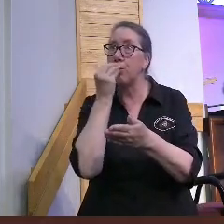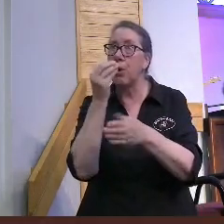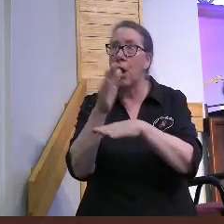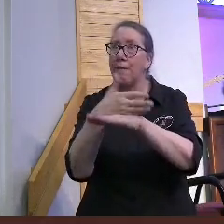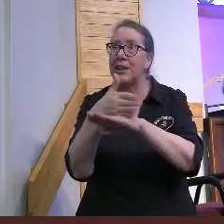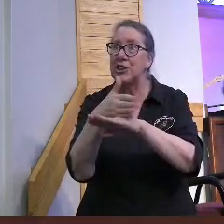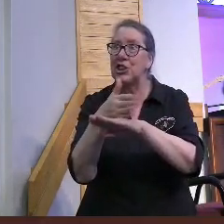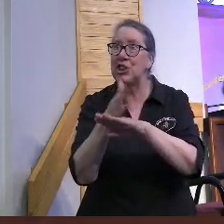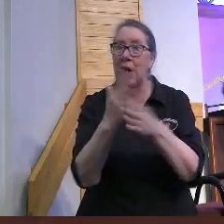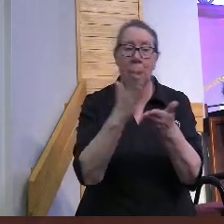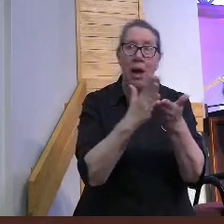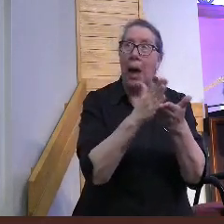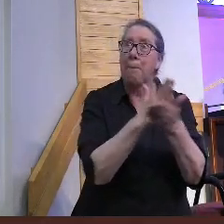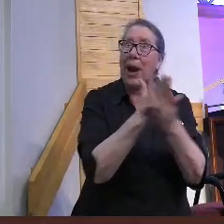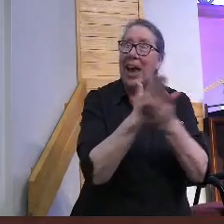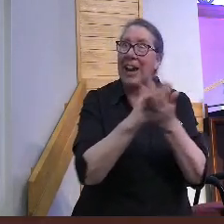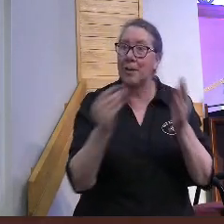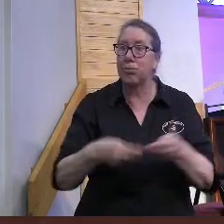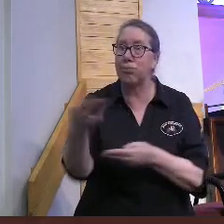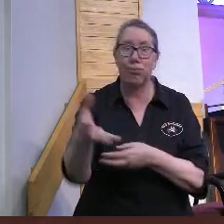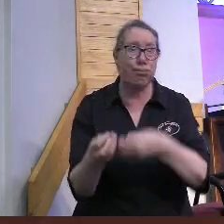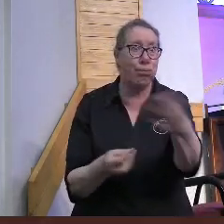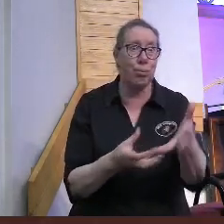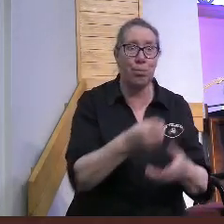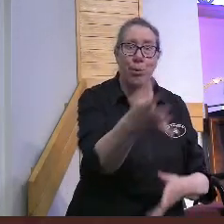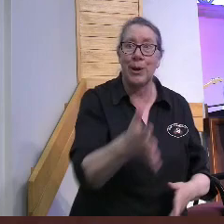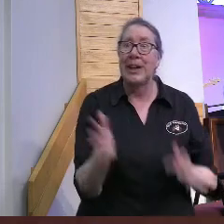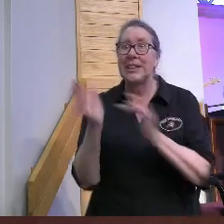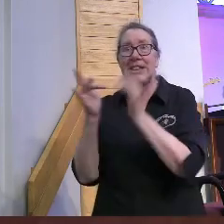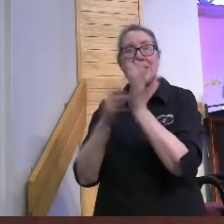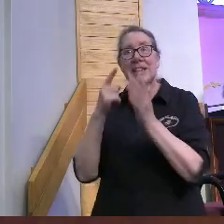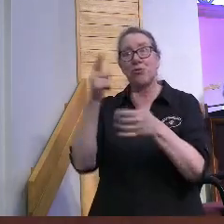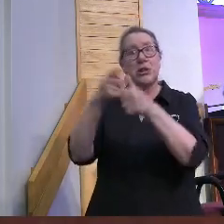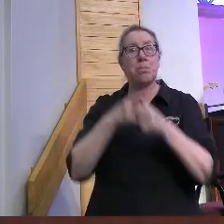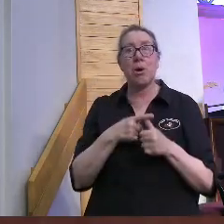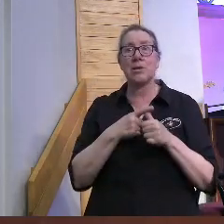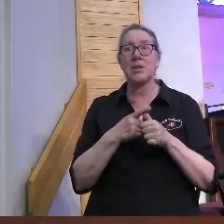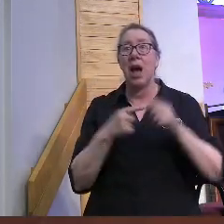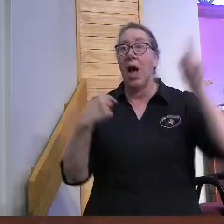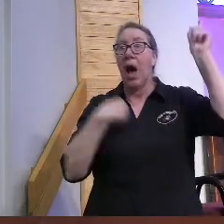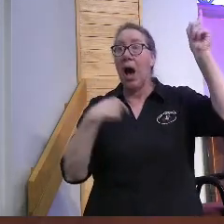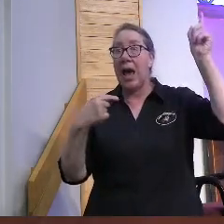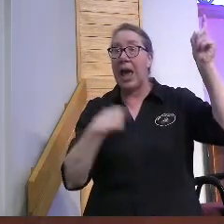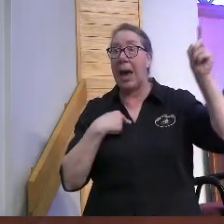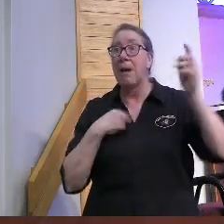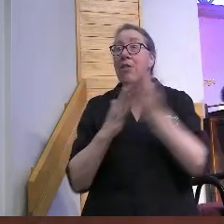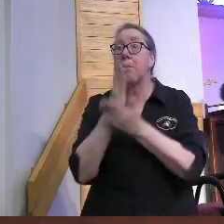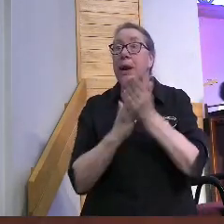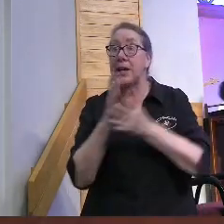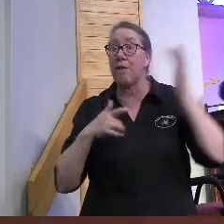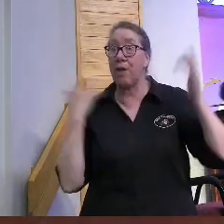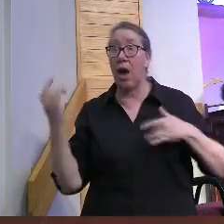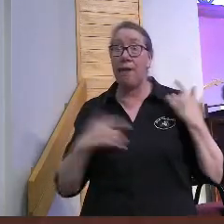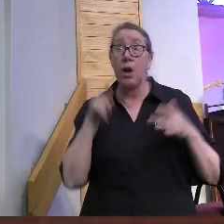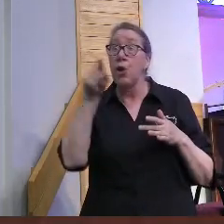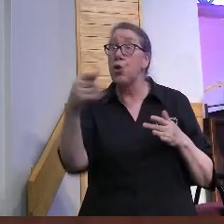Jesus responds. He says, I am the bread of life. You won't thirst. You don't have to hunger if you just come to me. I want to tell somebody